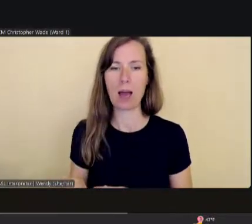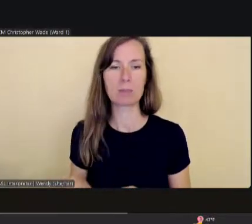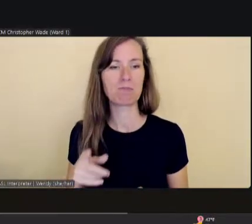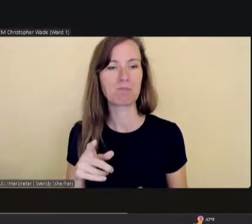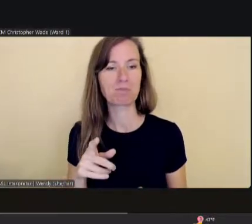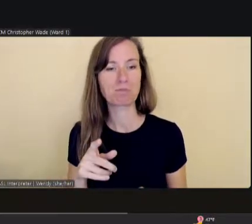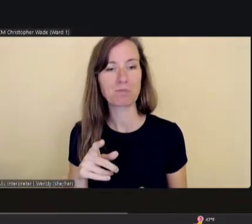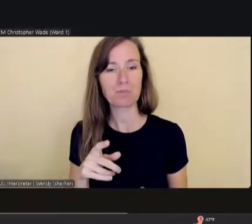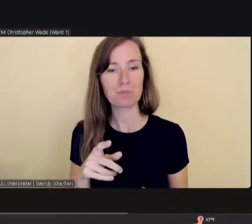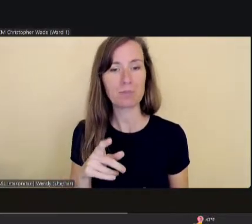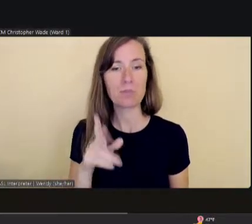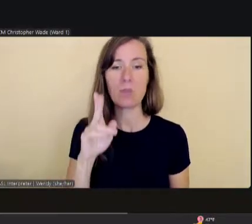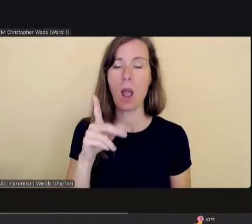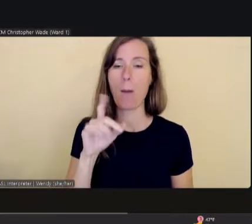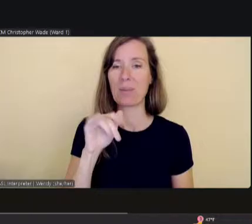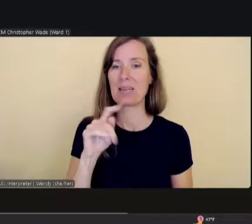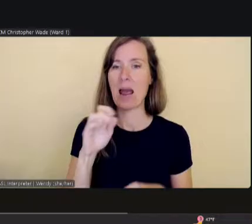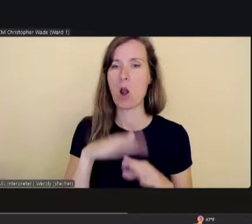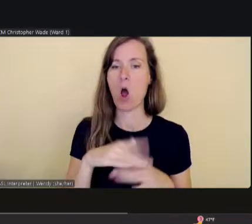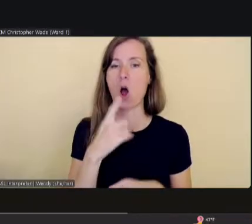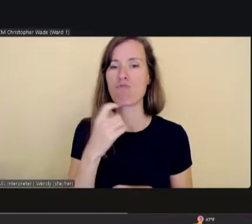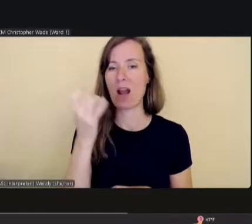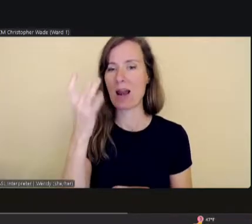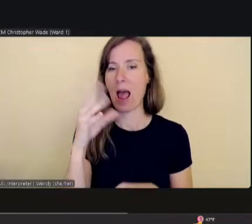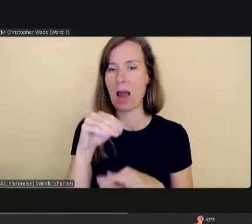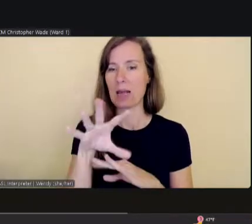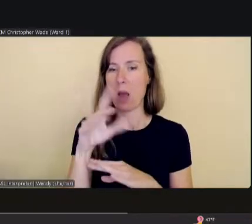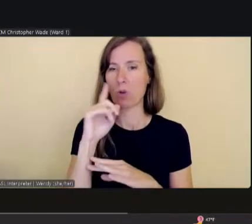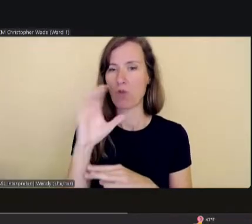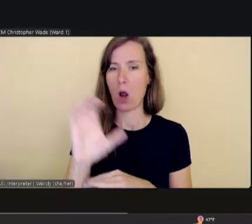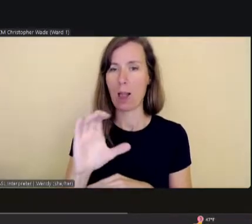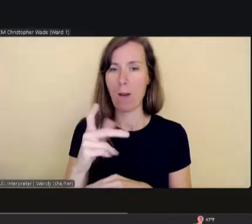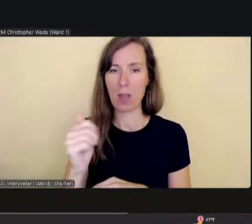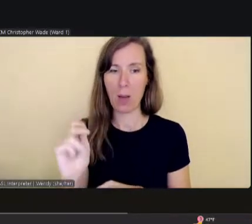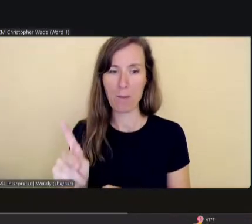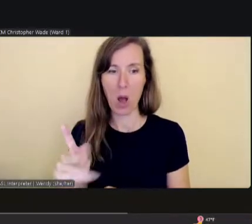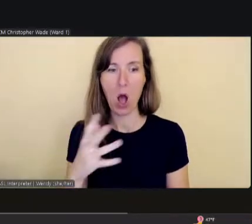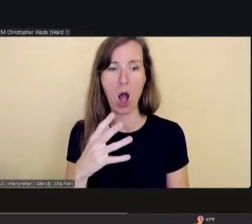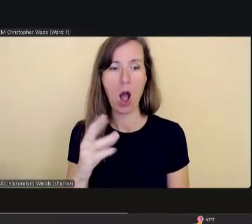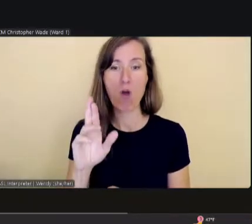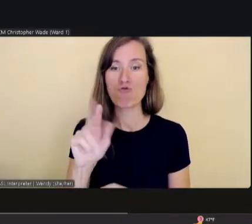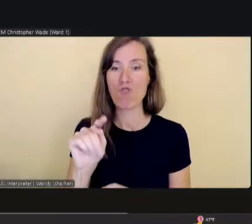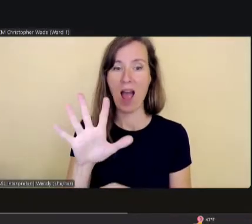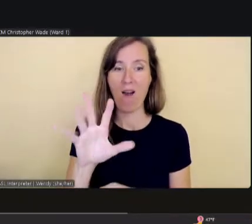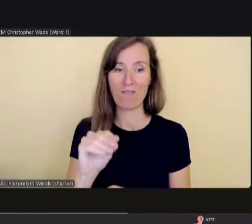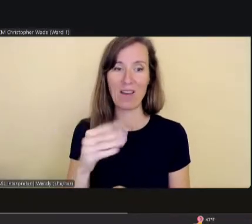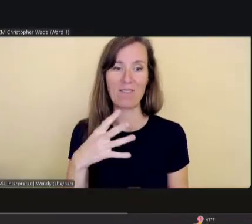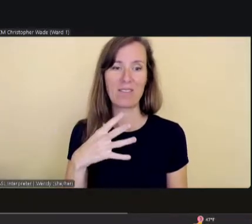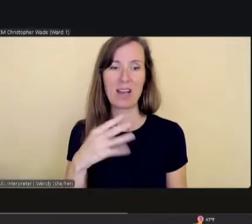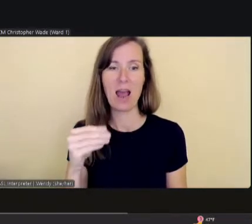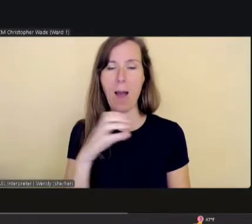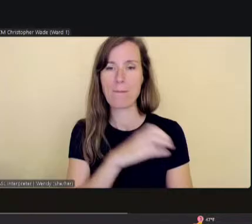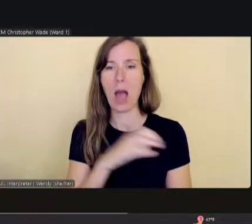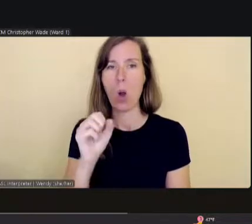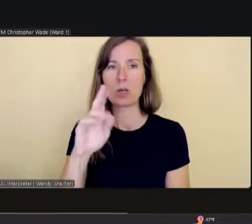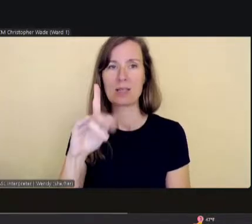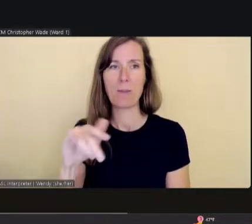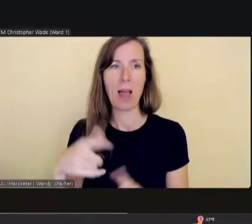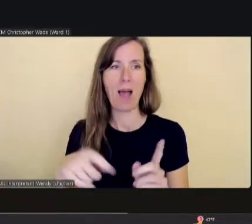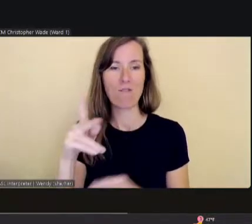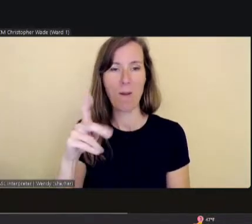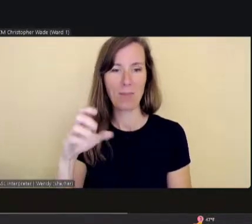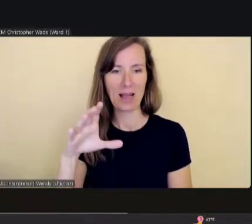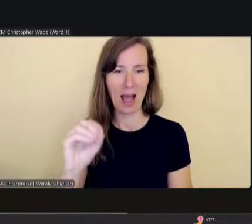and Route 50. Power supply from Pepco was installed last week, and the cameras will be up and operational